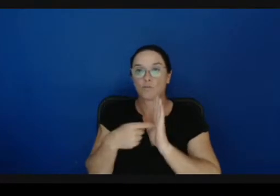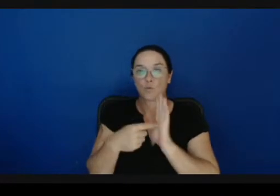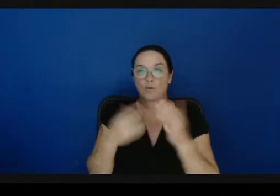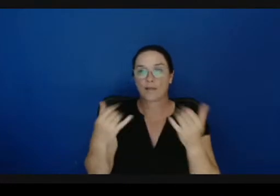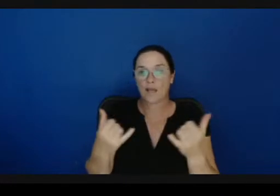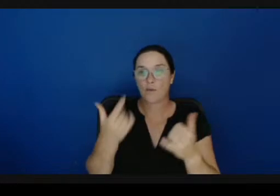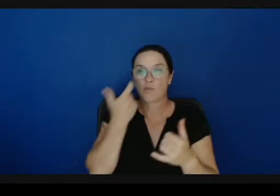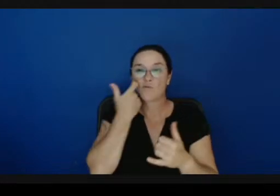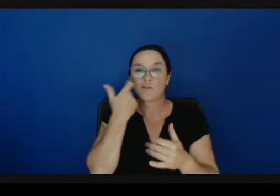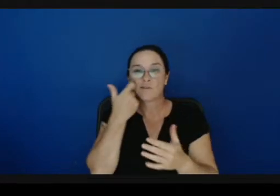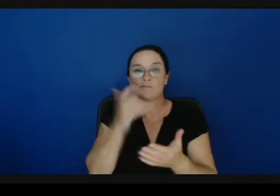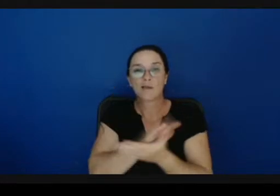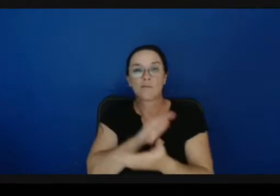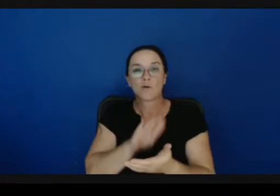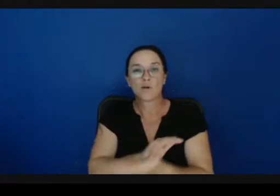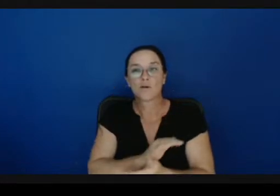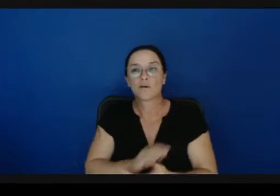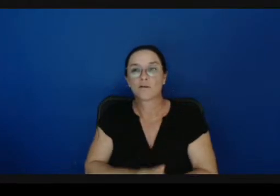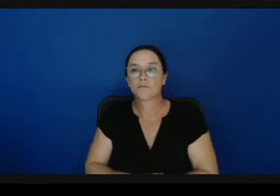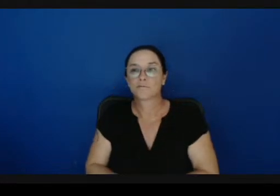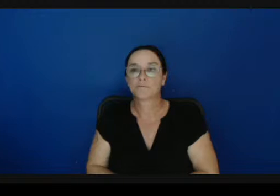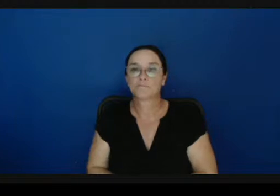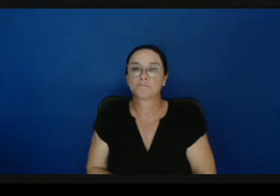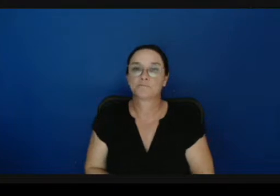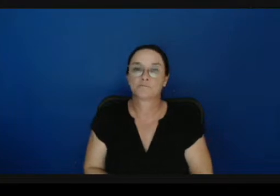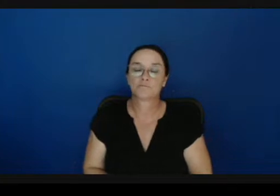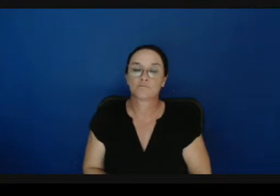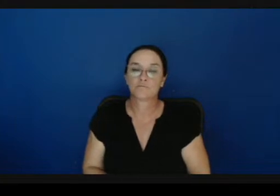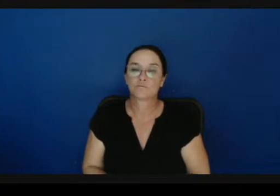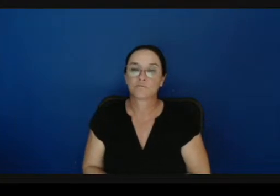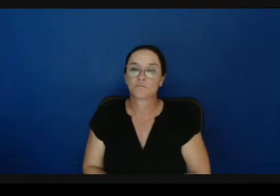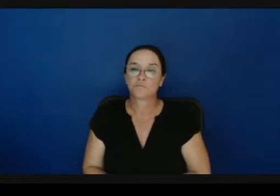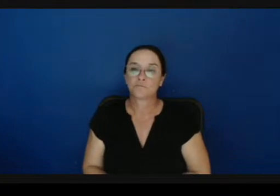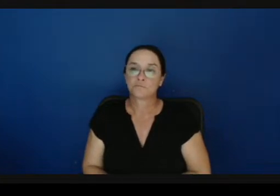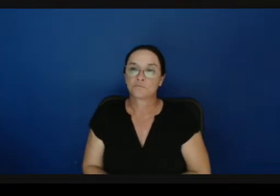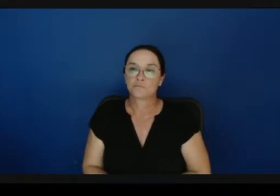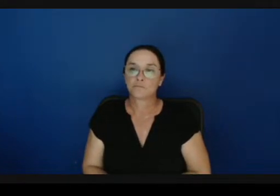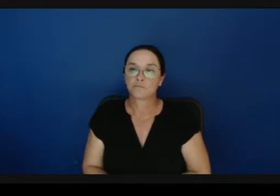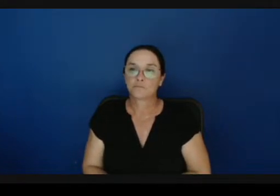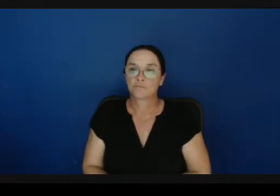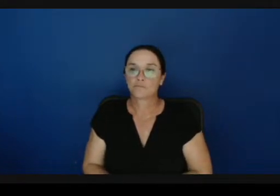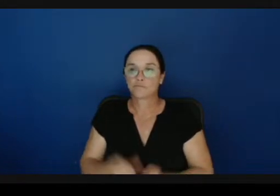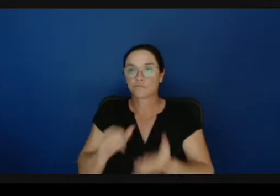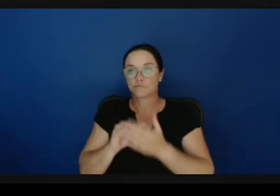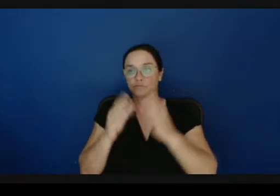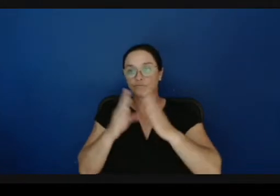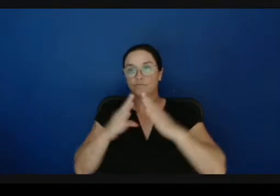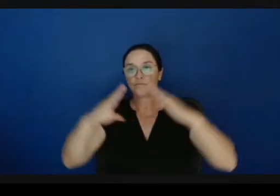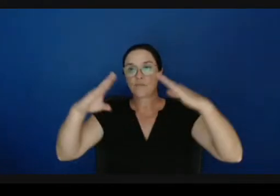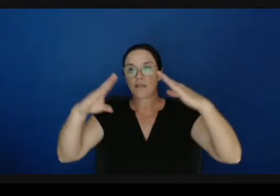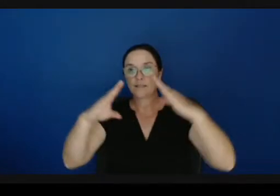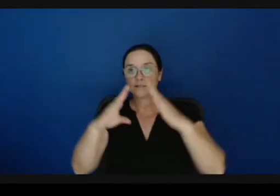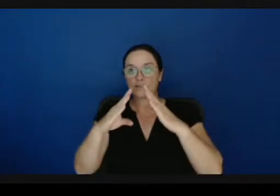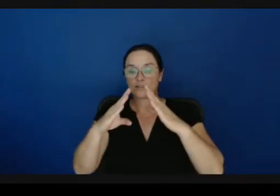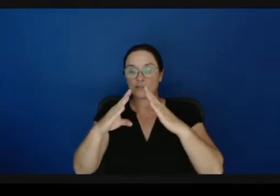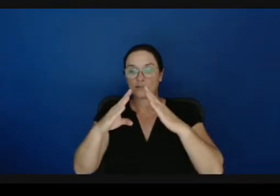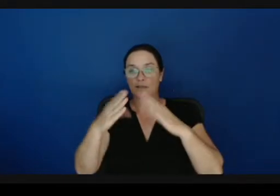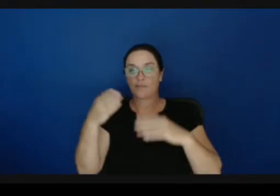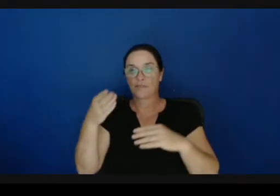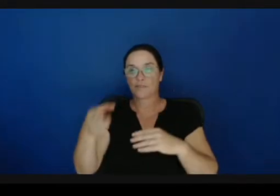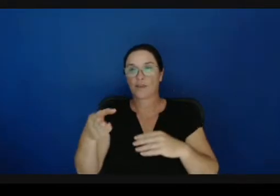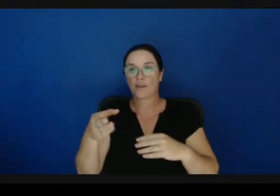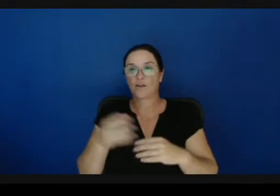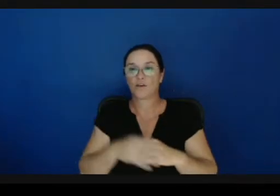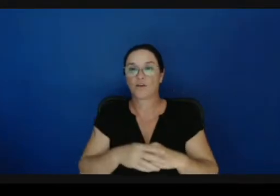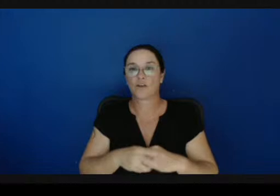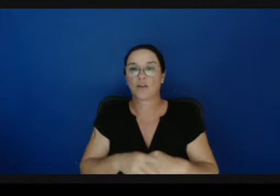paper, Triggering Eruption of Mauna Loa in 2022. Right, there's our tilt signal right there. They've actually now plotted velocity decrease. So